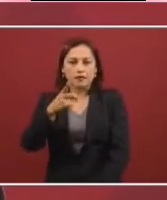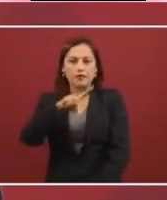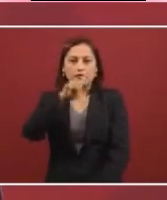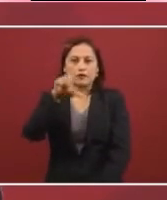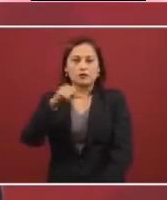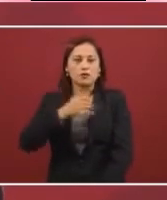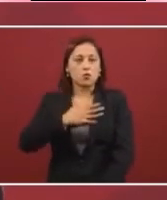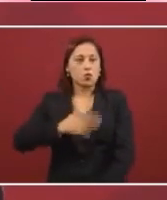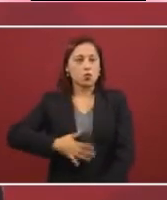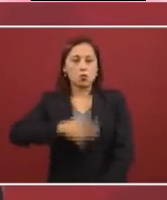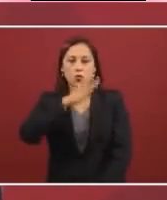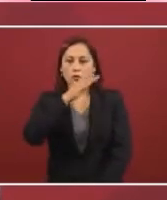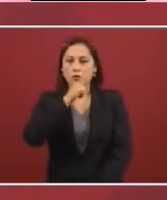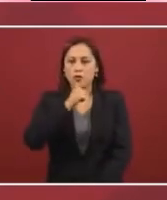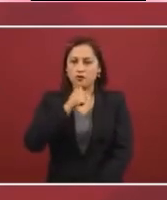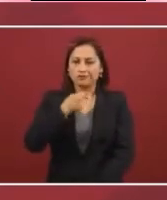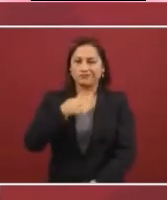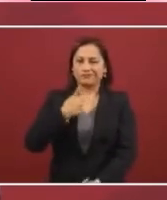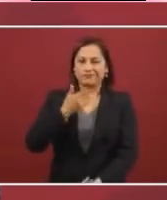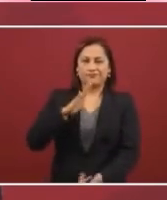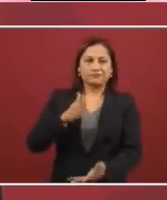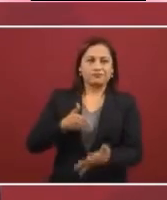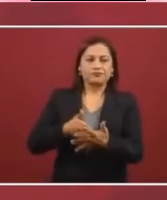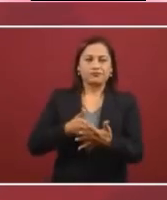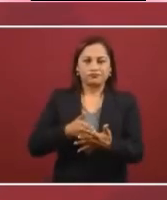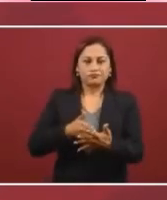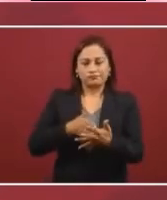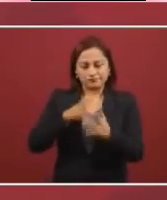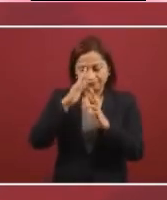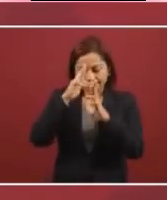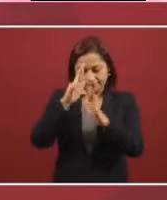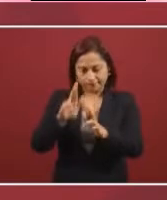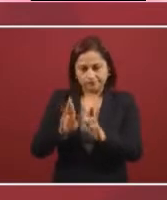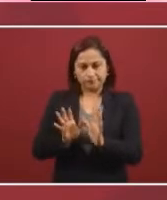And then they wouldn't be able to do justice.